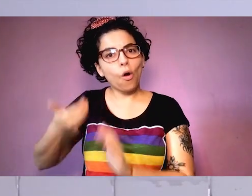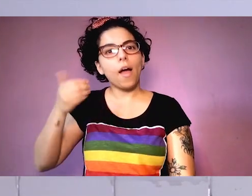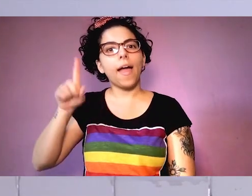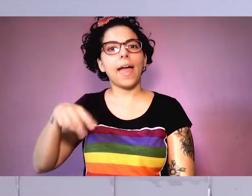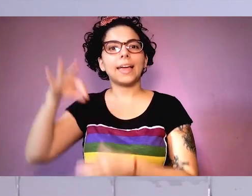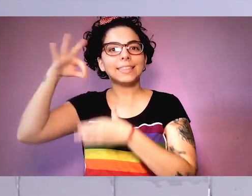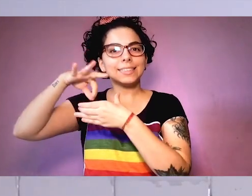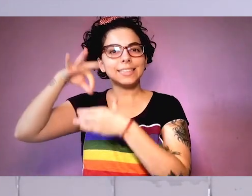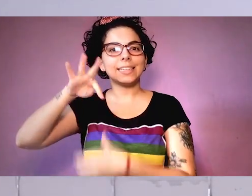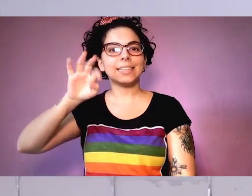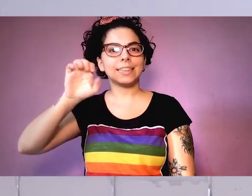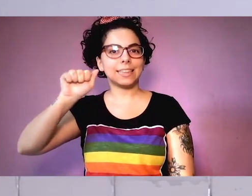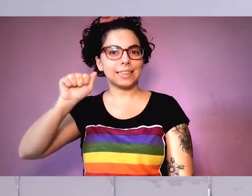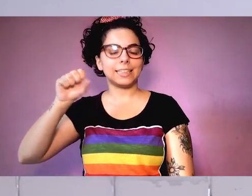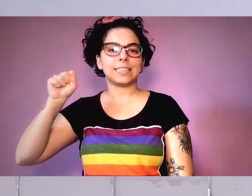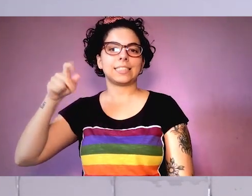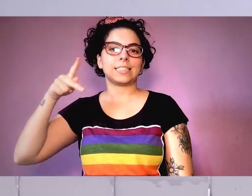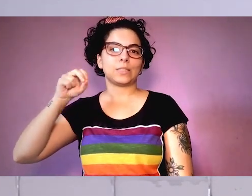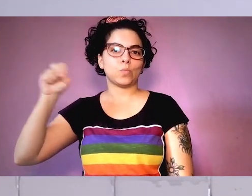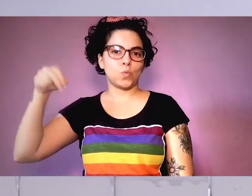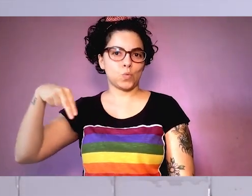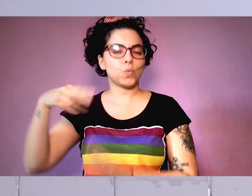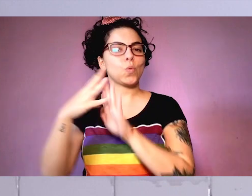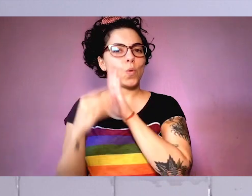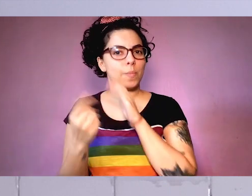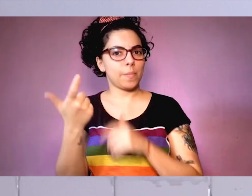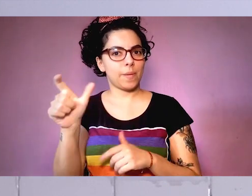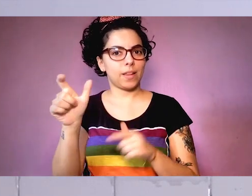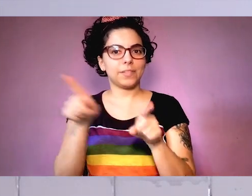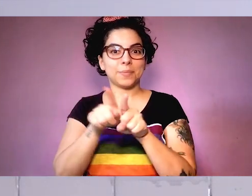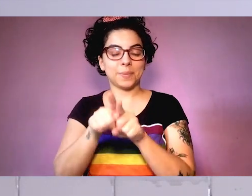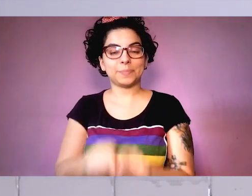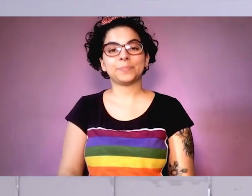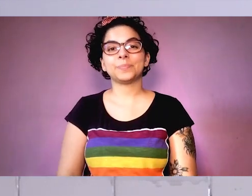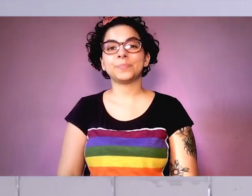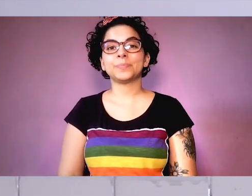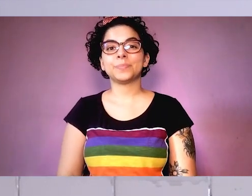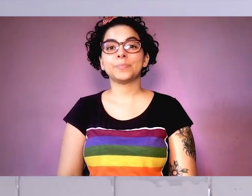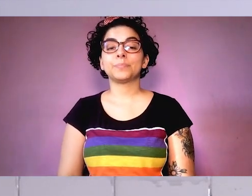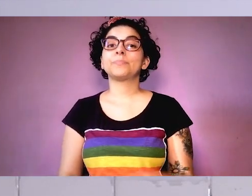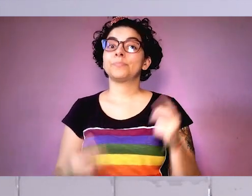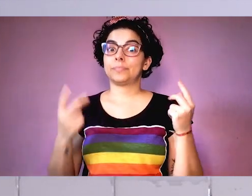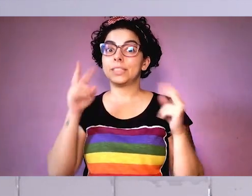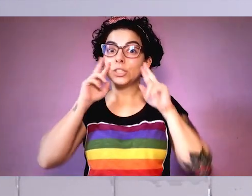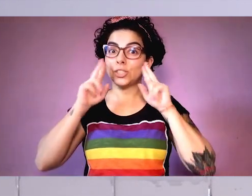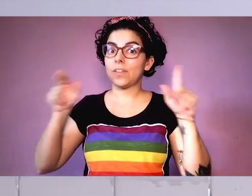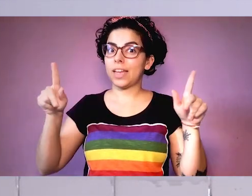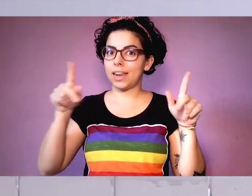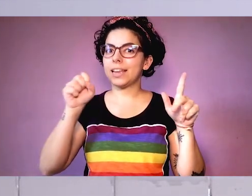And this is a teaspoon. Repeat. Teaspoon.